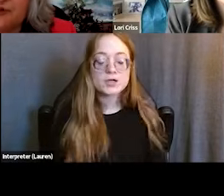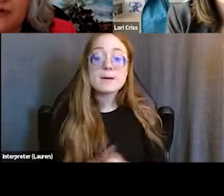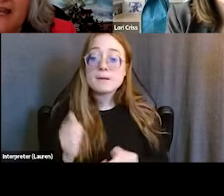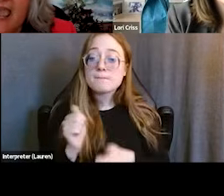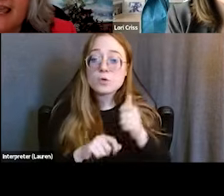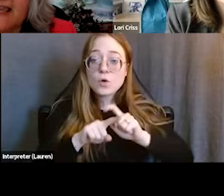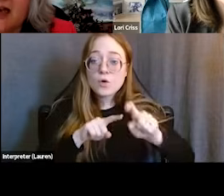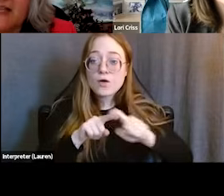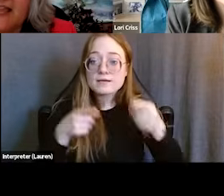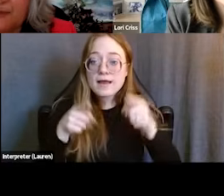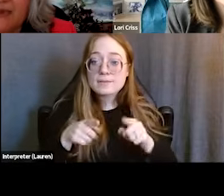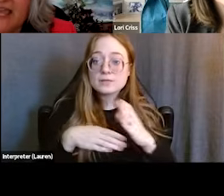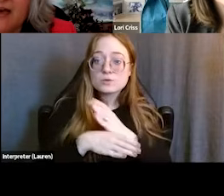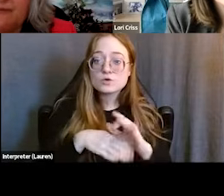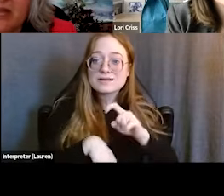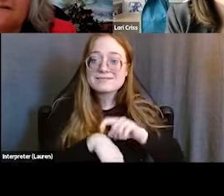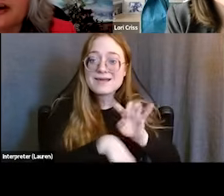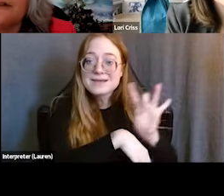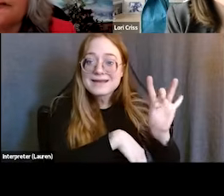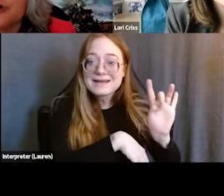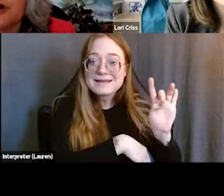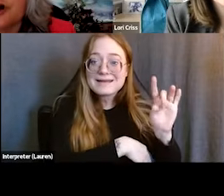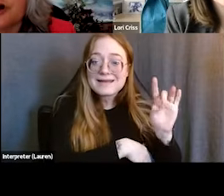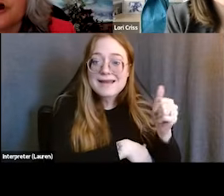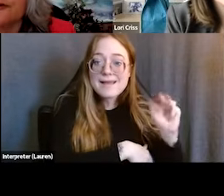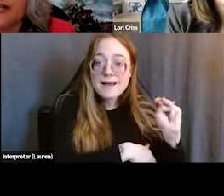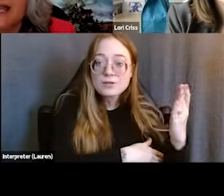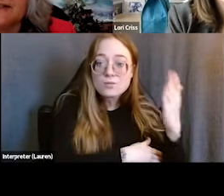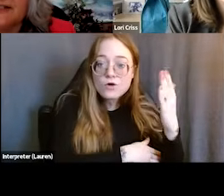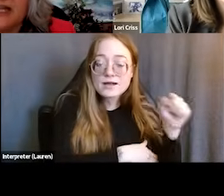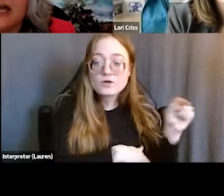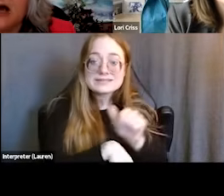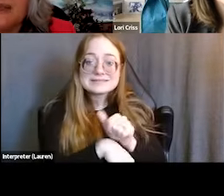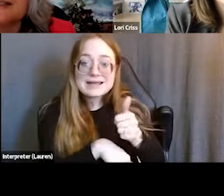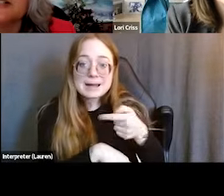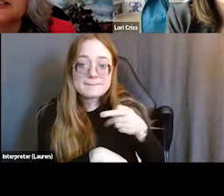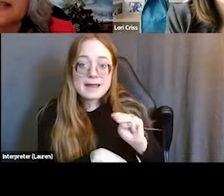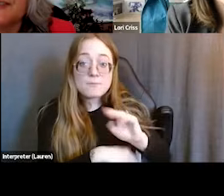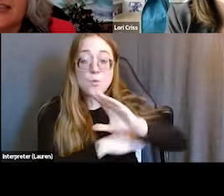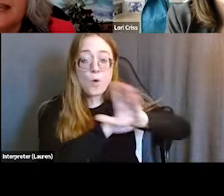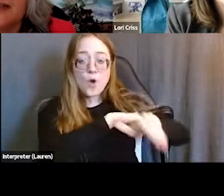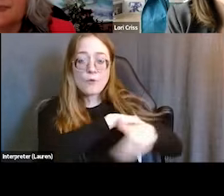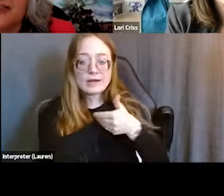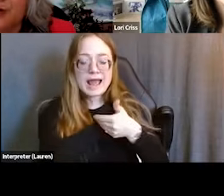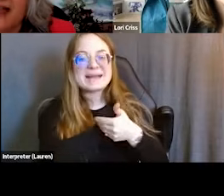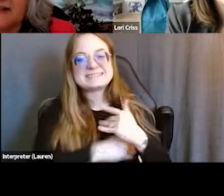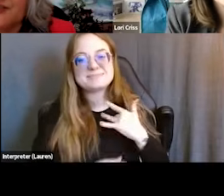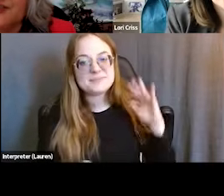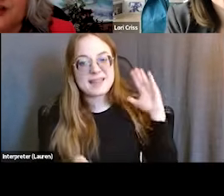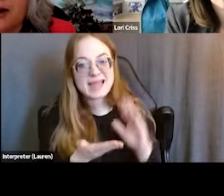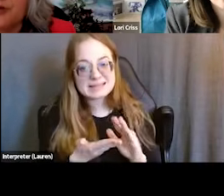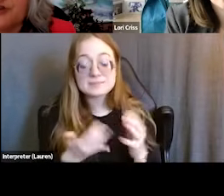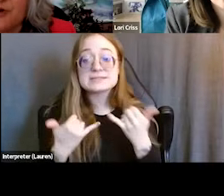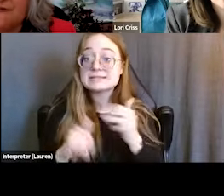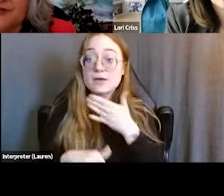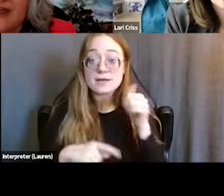happen between 8 a.m. and 10 p.m. and very few occur overnight. It still is seen as a best practice